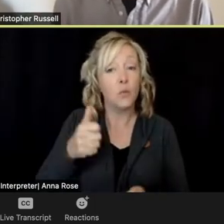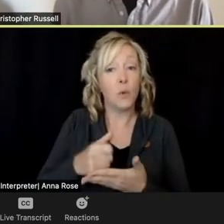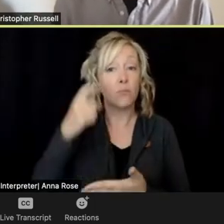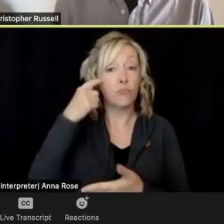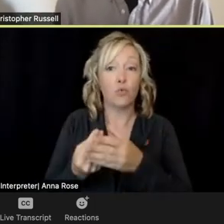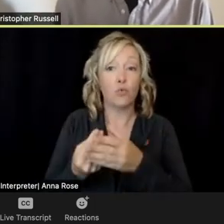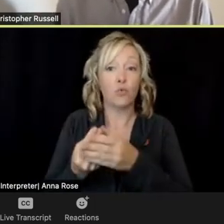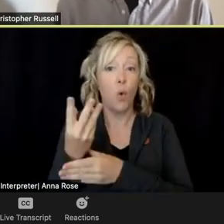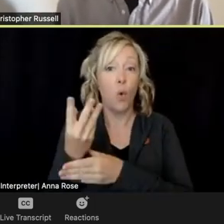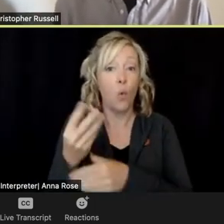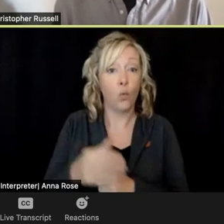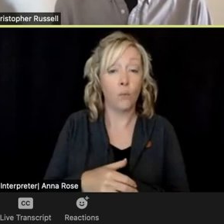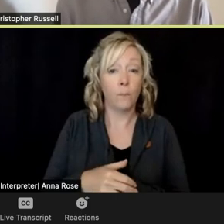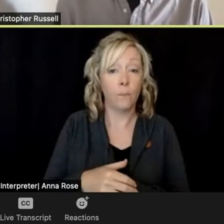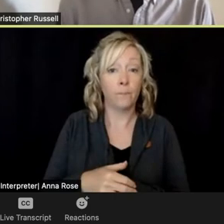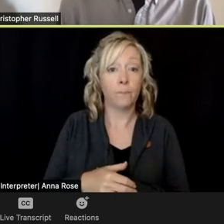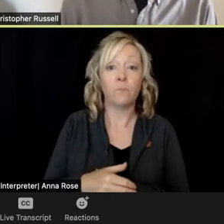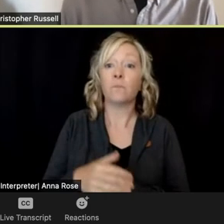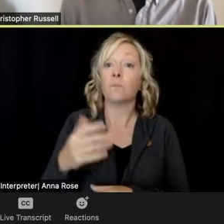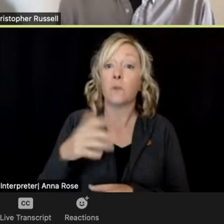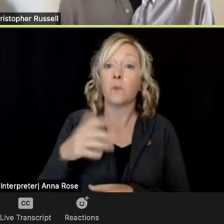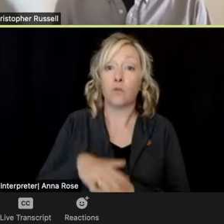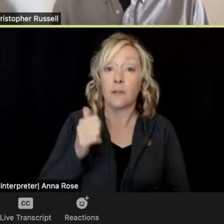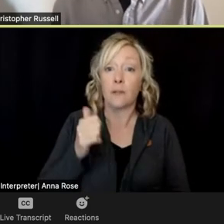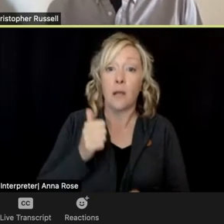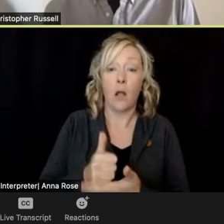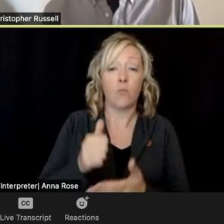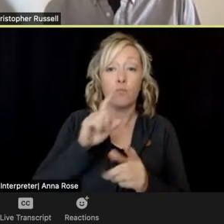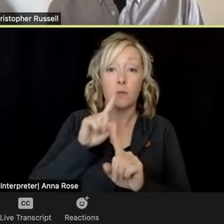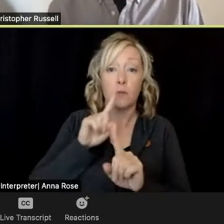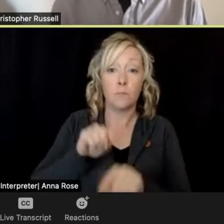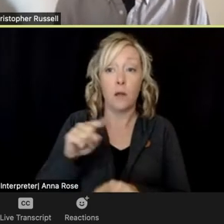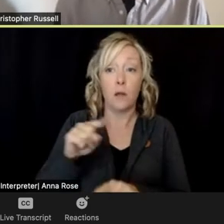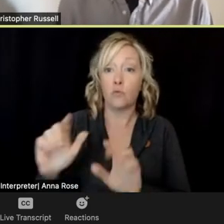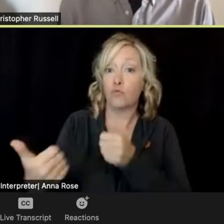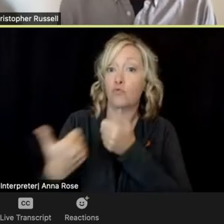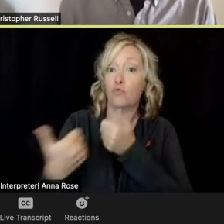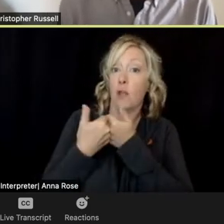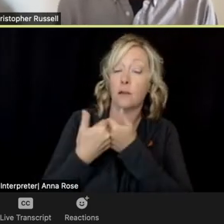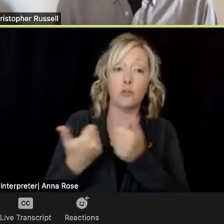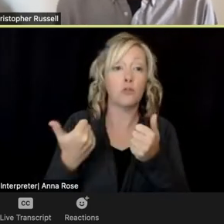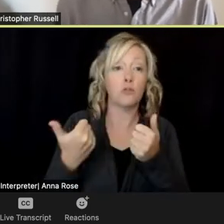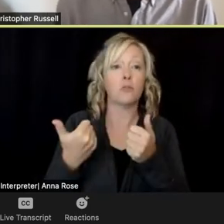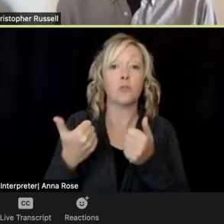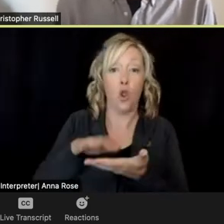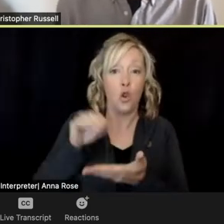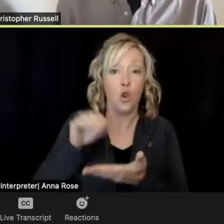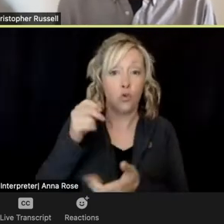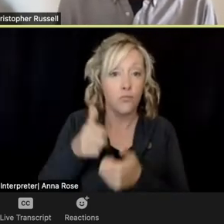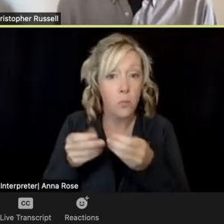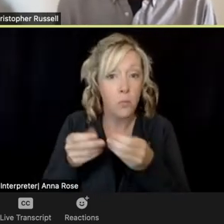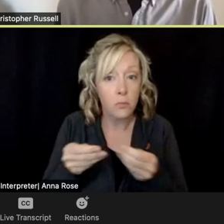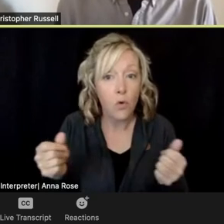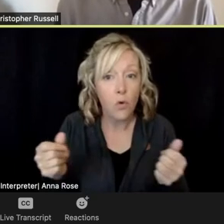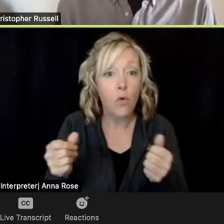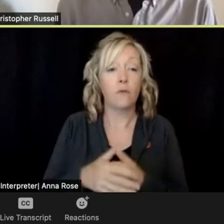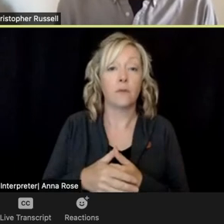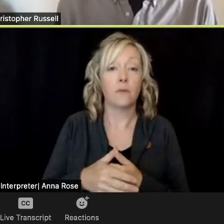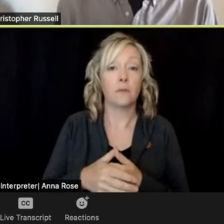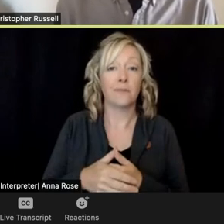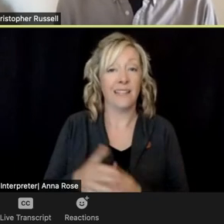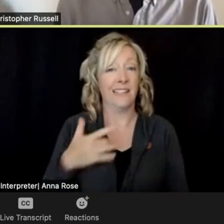It's about responding to challenges, taking on tasks, learning problem solving skills, and so on. We think of stress as a